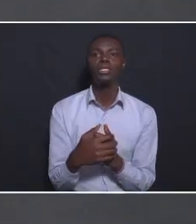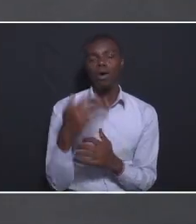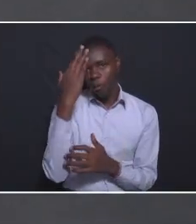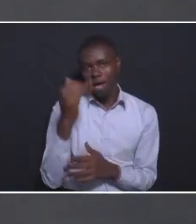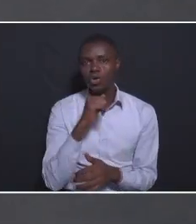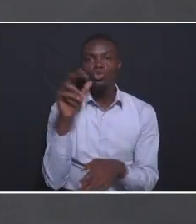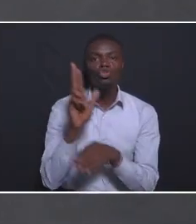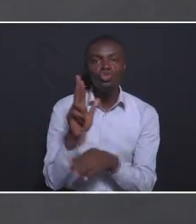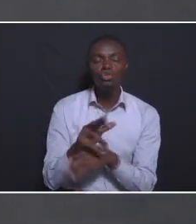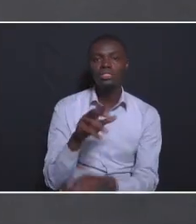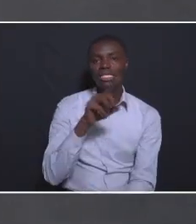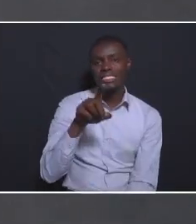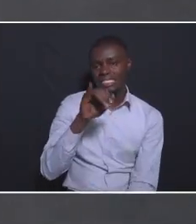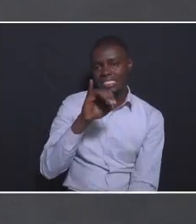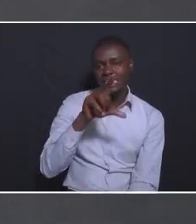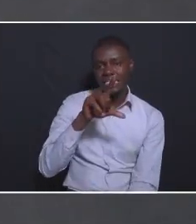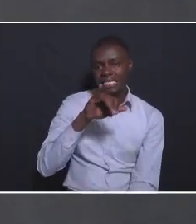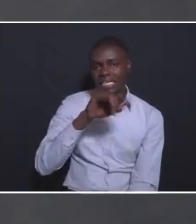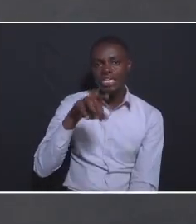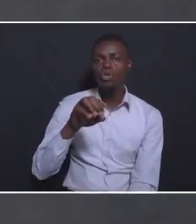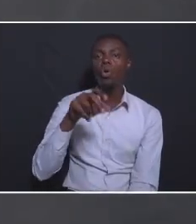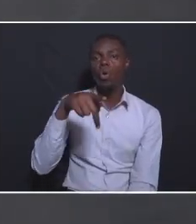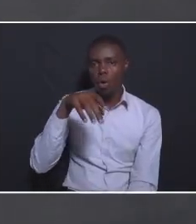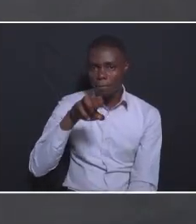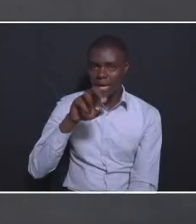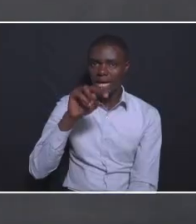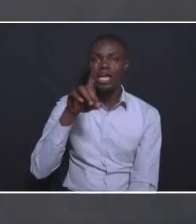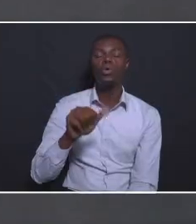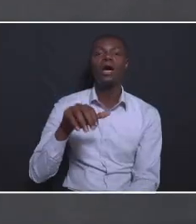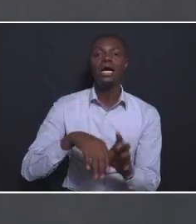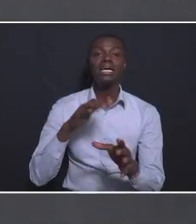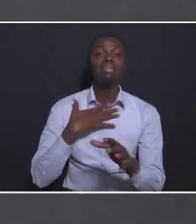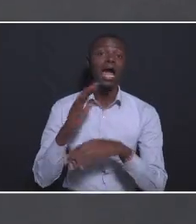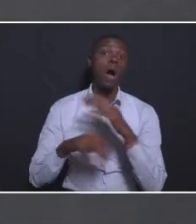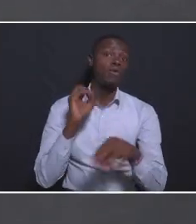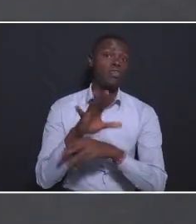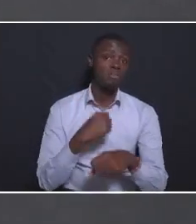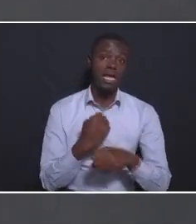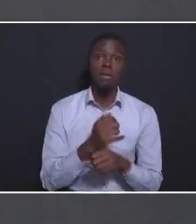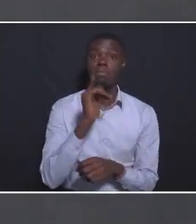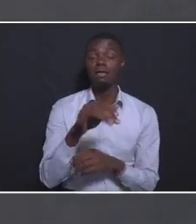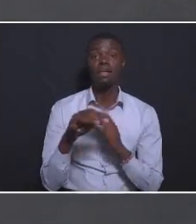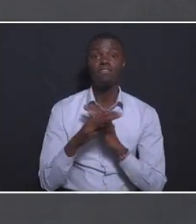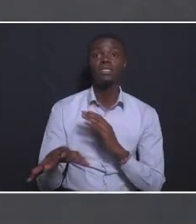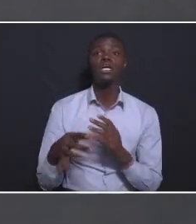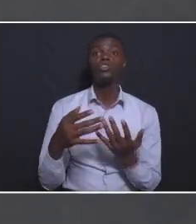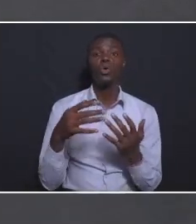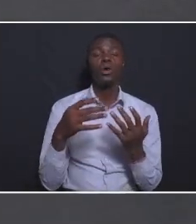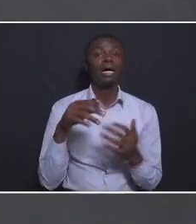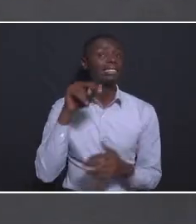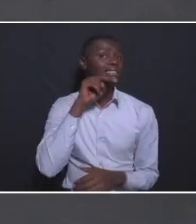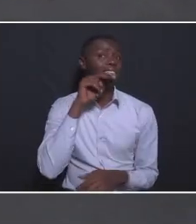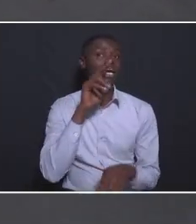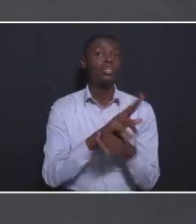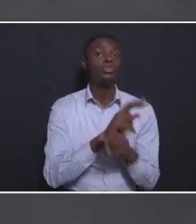Zizopendwa in our films and make Zizopendwa famous? You get what I mean? The Nigerians are using Afrobeats and High Life